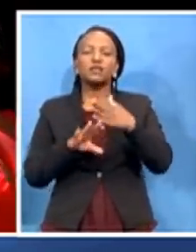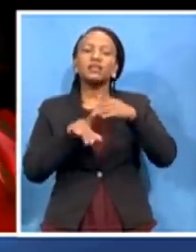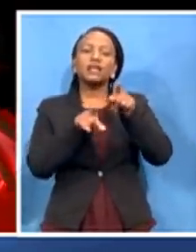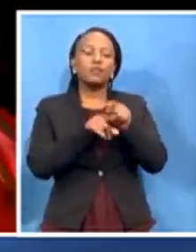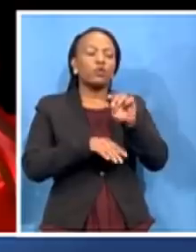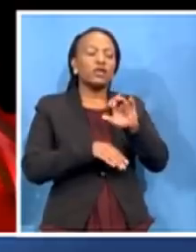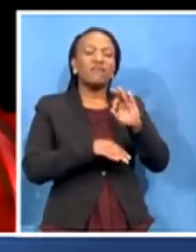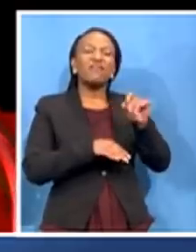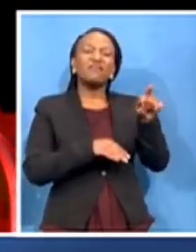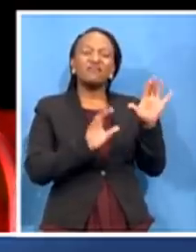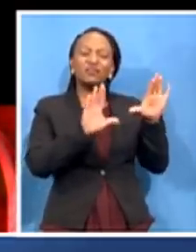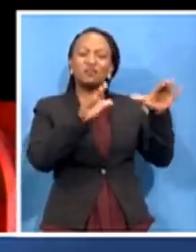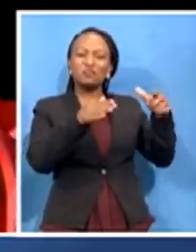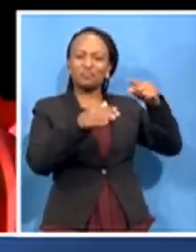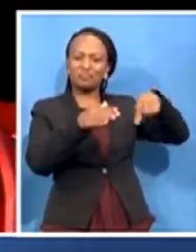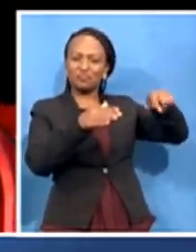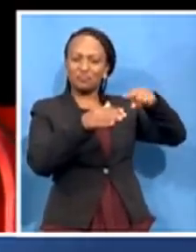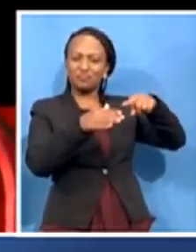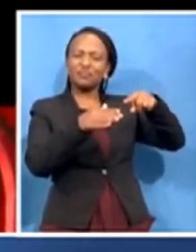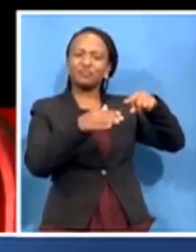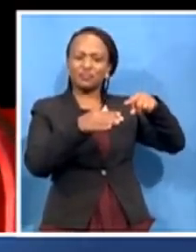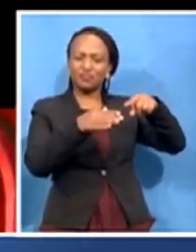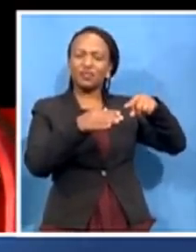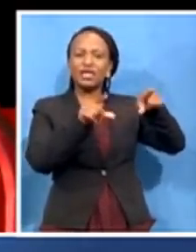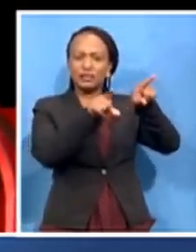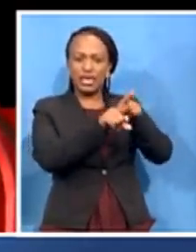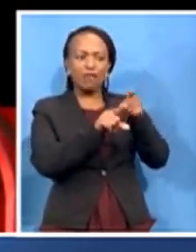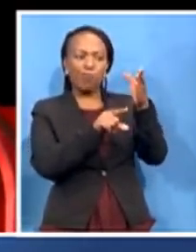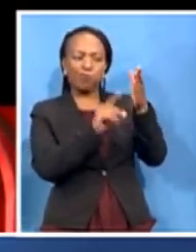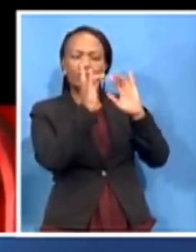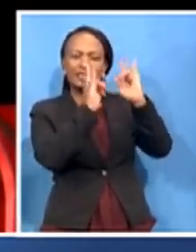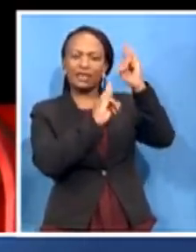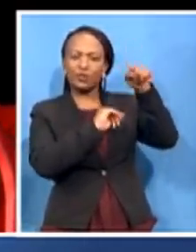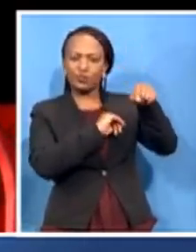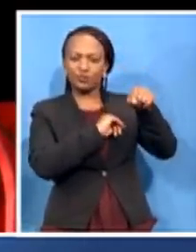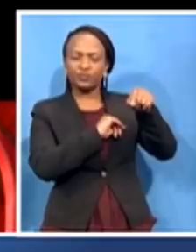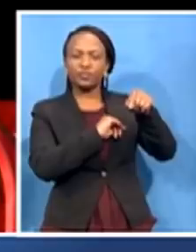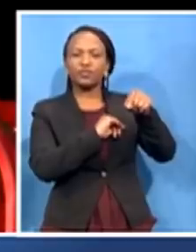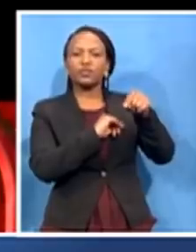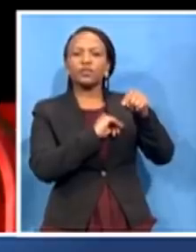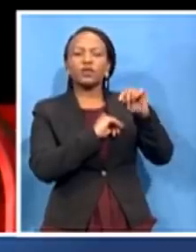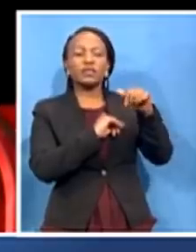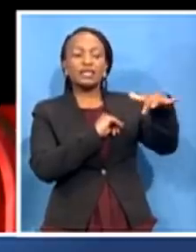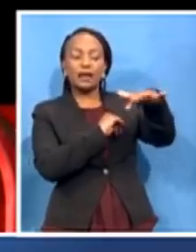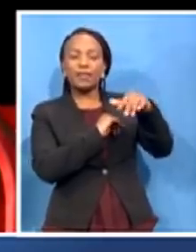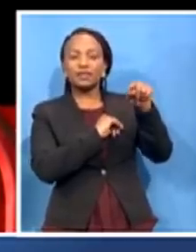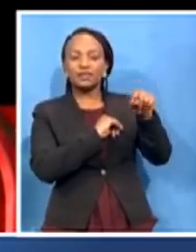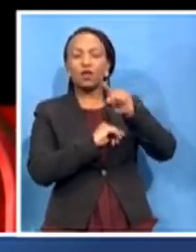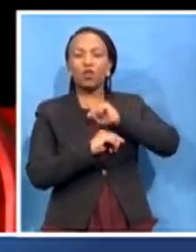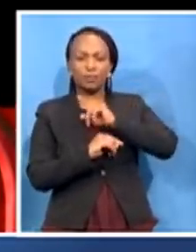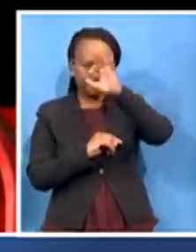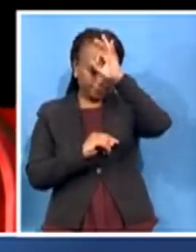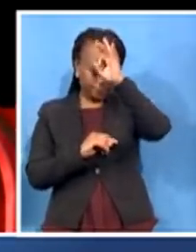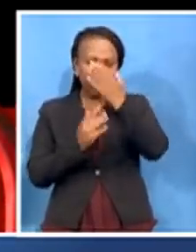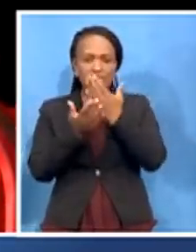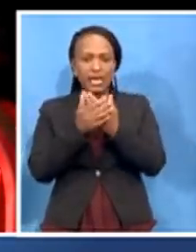who are also in town at a certain point, so that police can also monitor and prevent